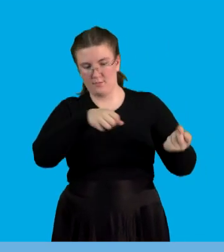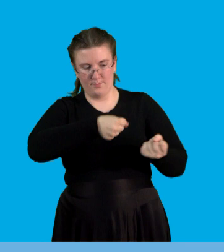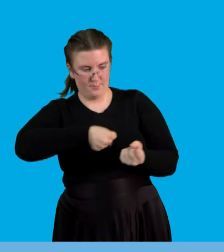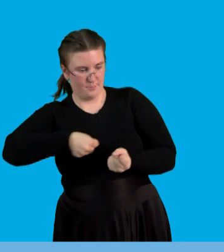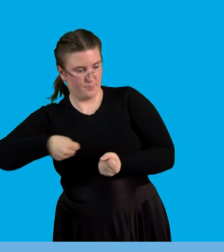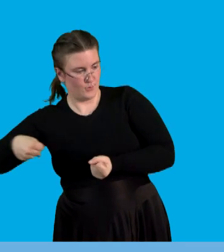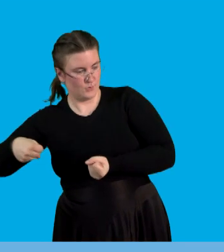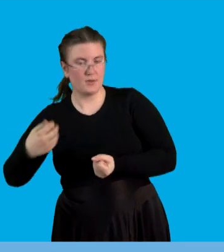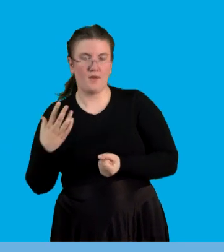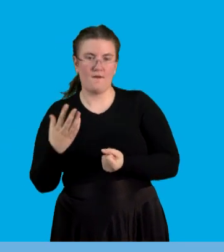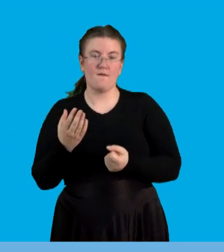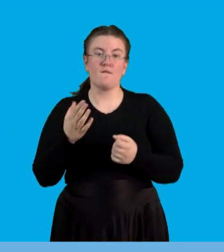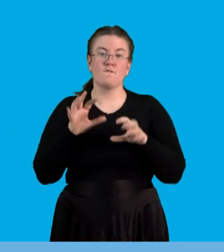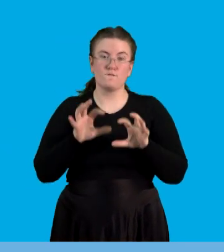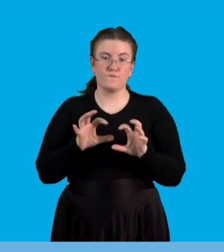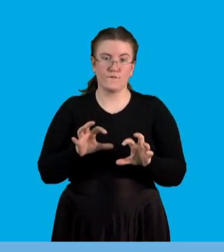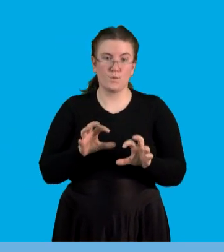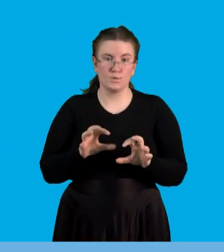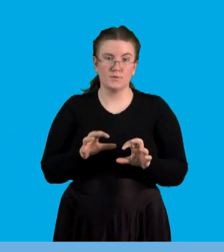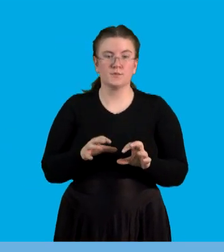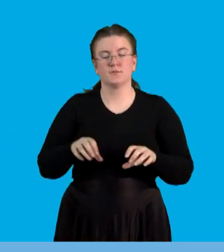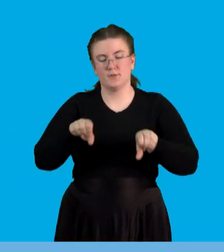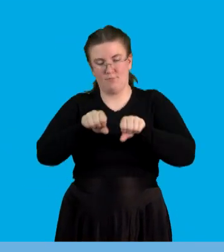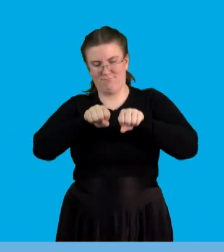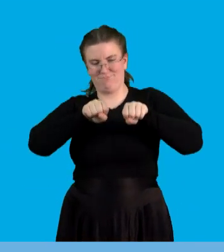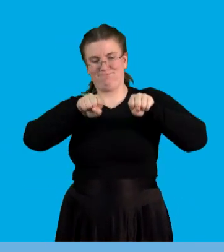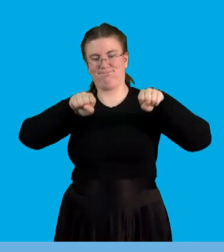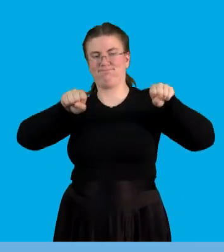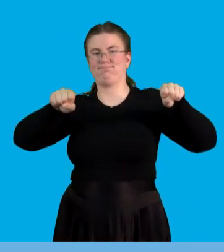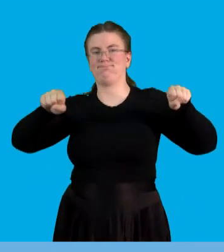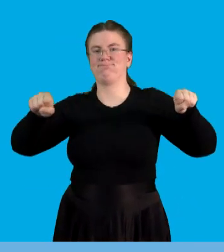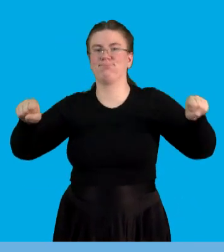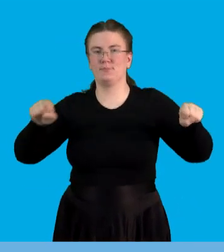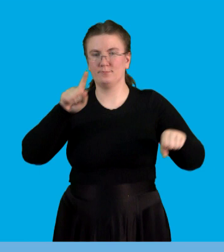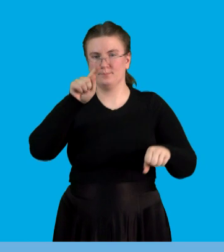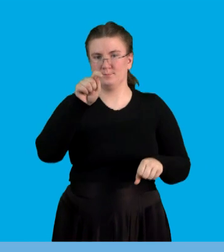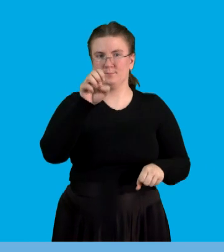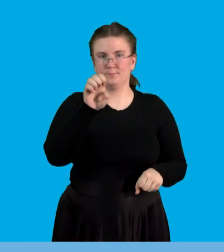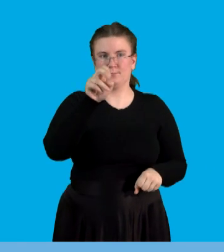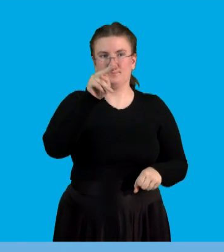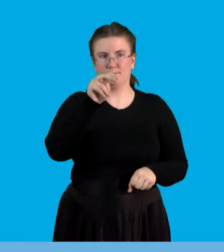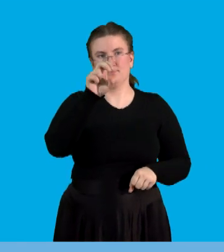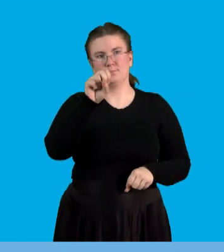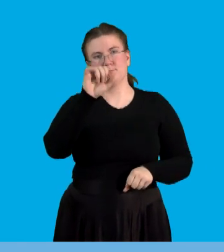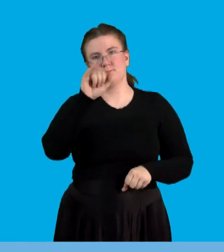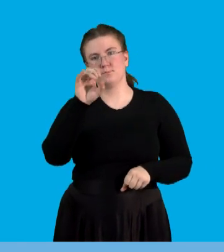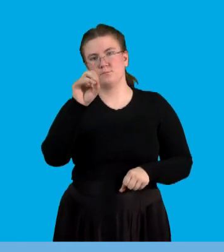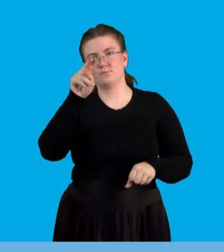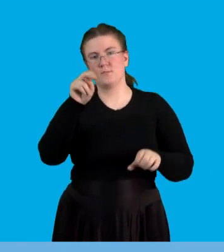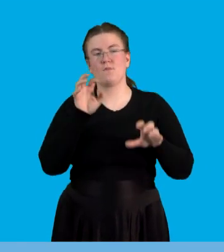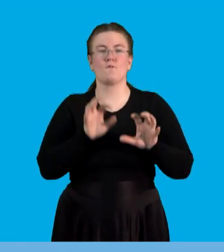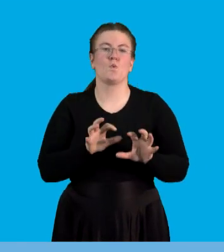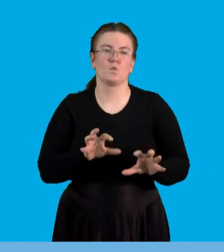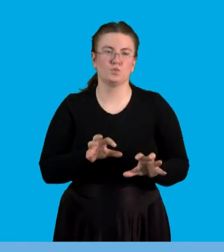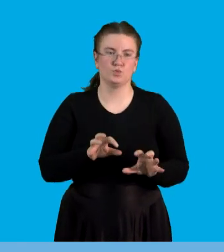pulls to the right-hand side. There's going to be a force applied onto this rope, and that is going to be your tension force. So